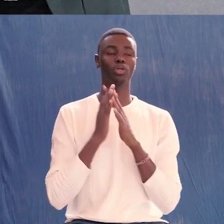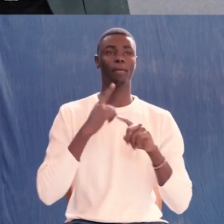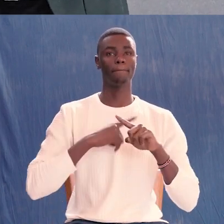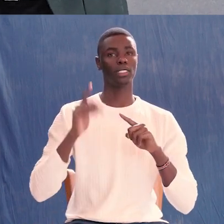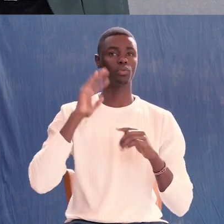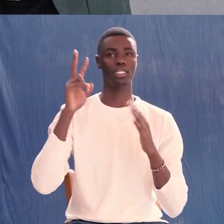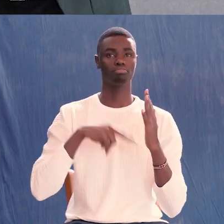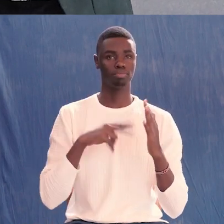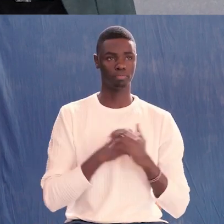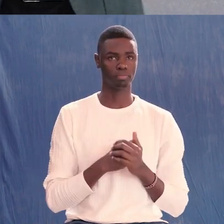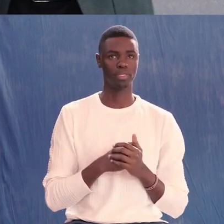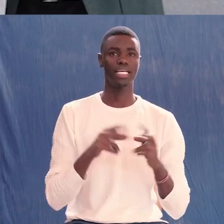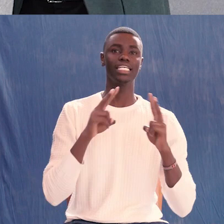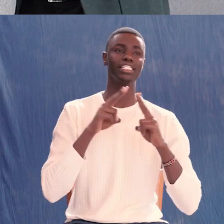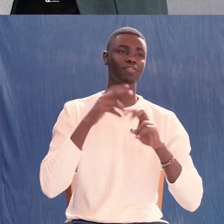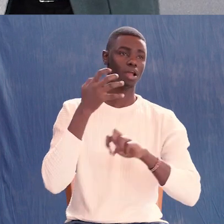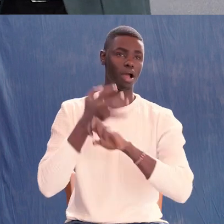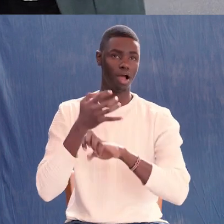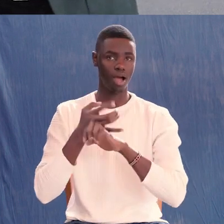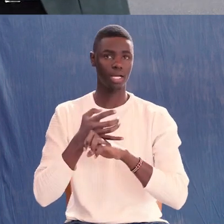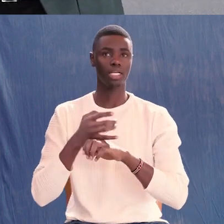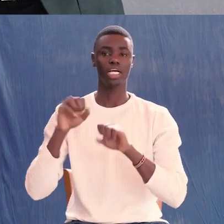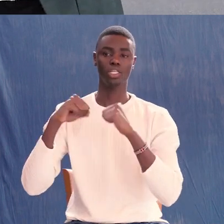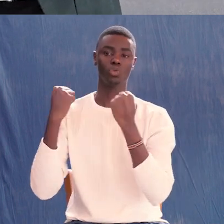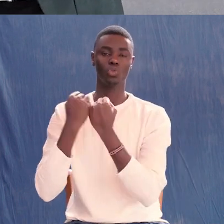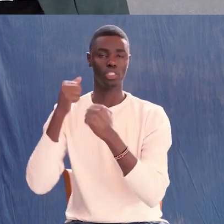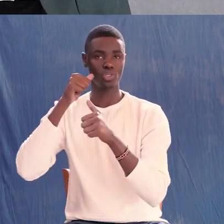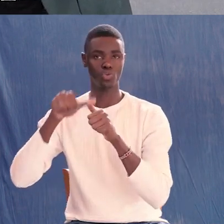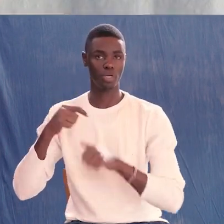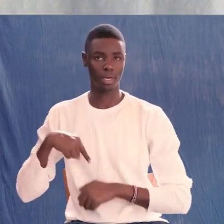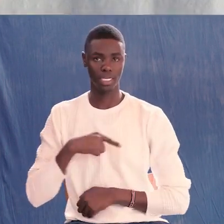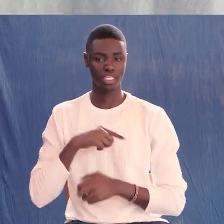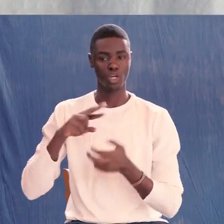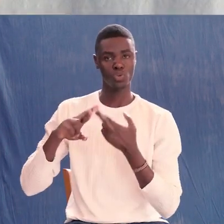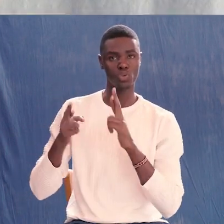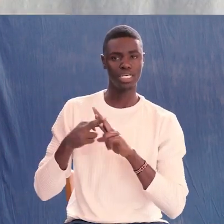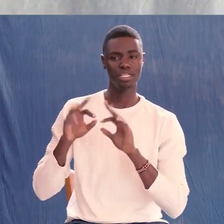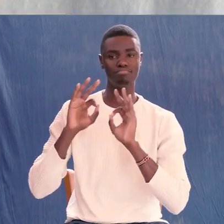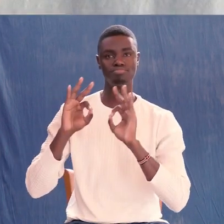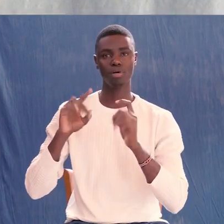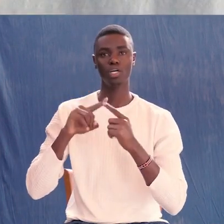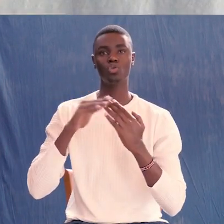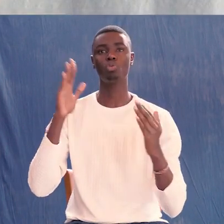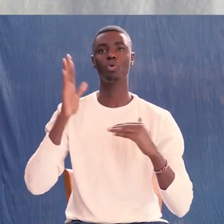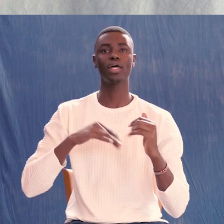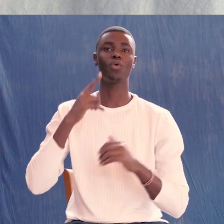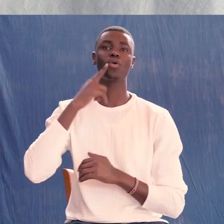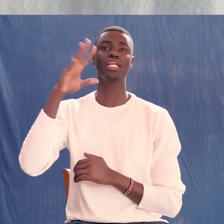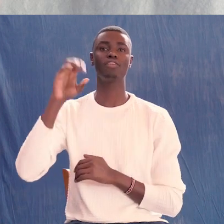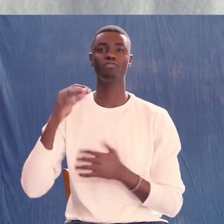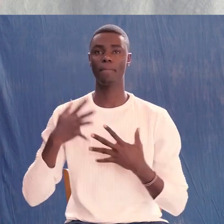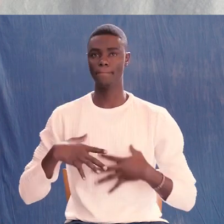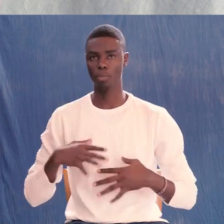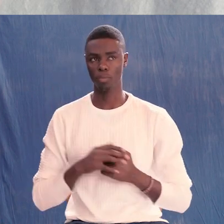just read it. It says, it is very hard, the sociologists remind us, to relate effectively to more than 150 people.